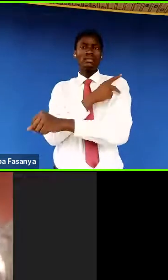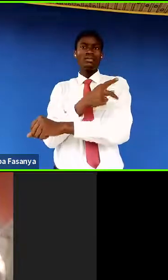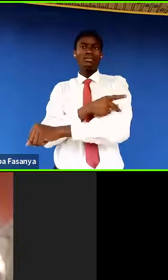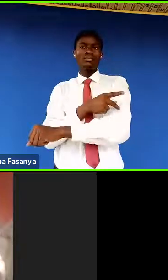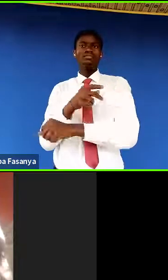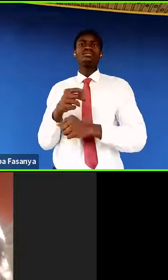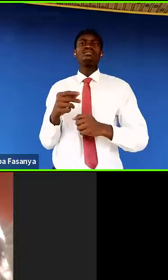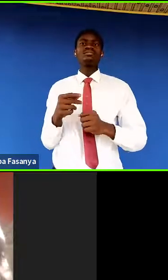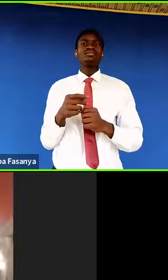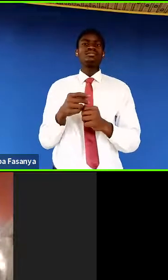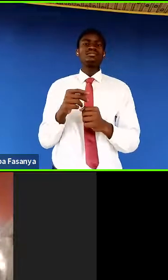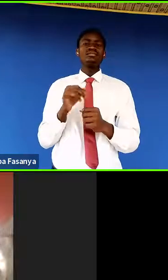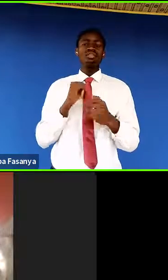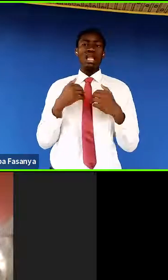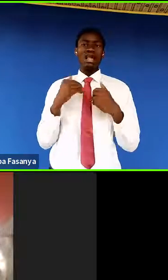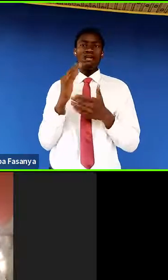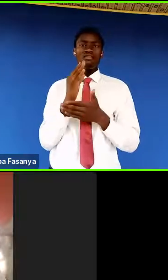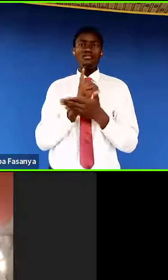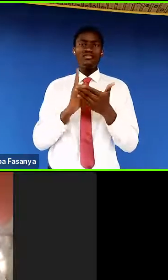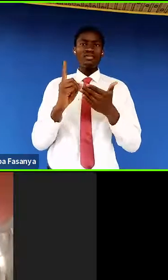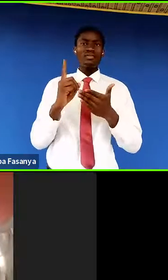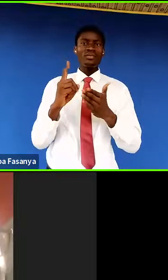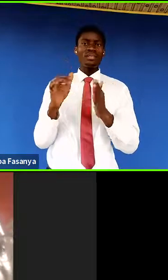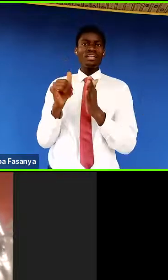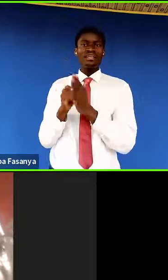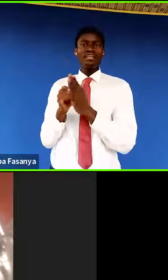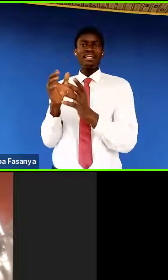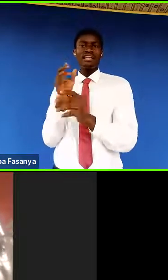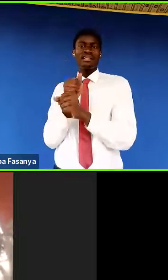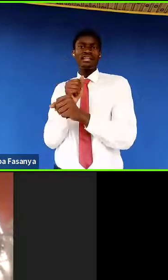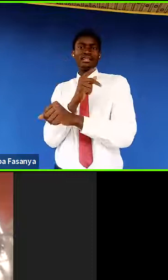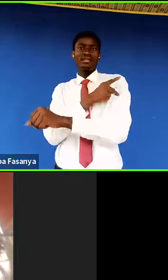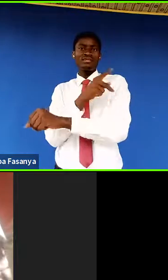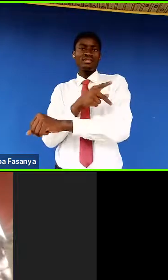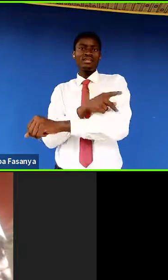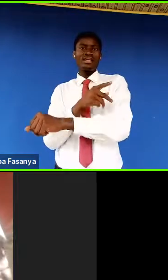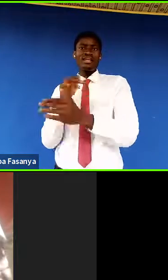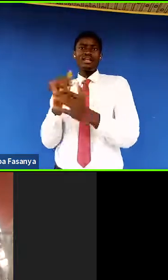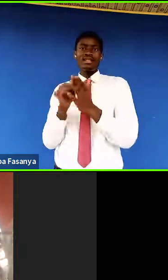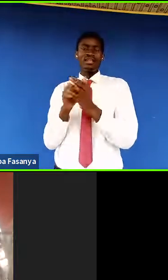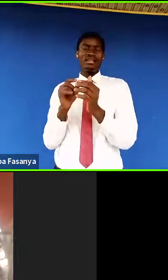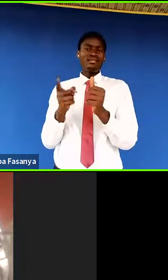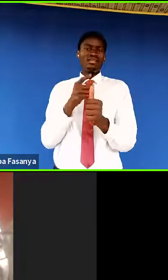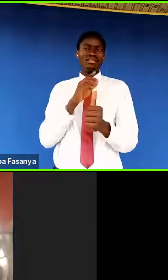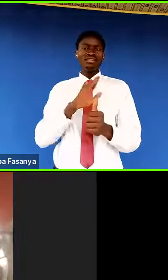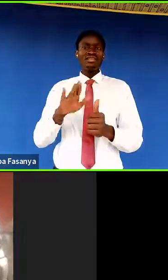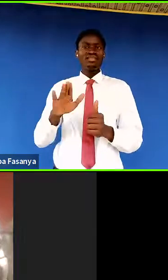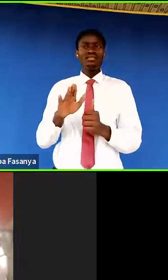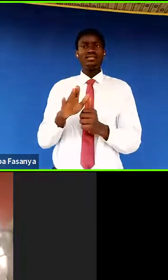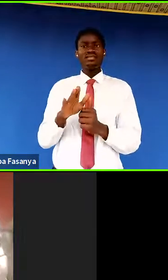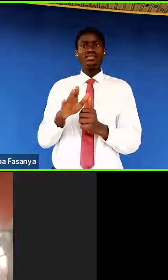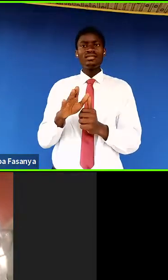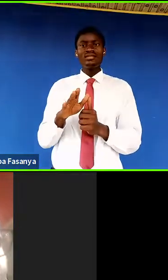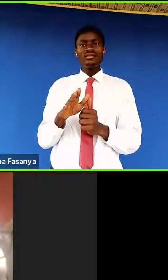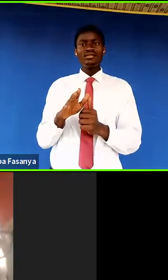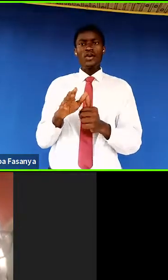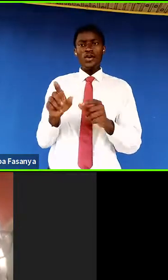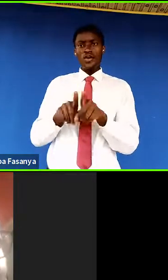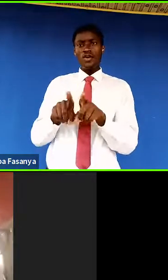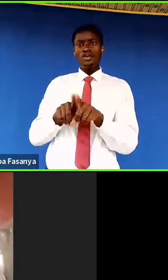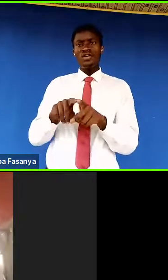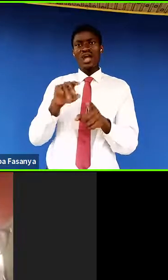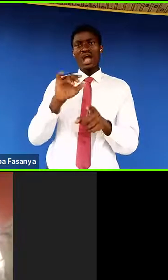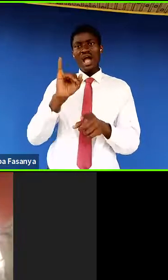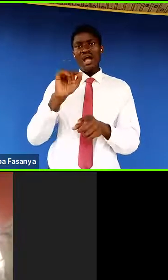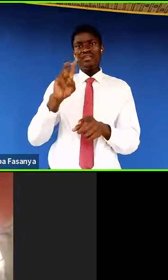that conceived, her first child was through IVF. The second one, she tried IVF a couple of times, like 2 times,